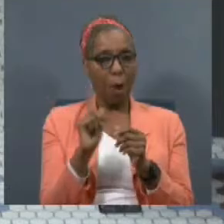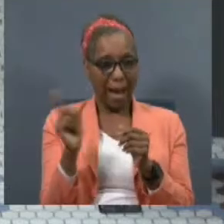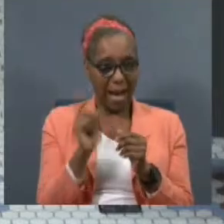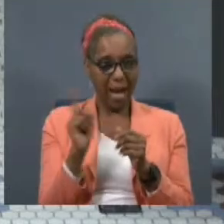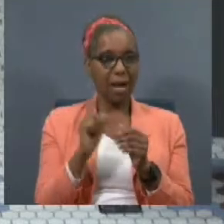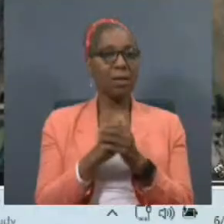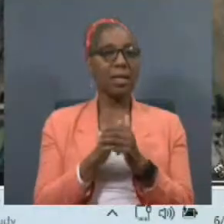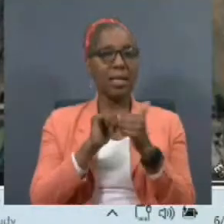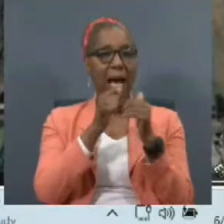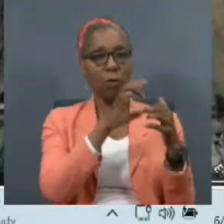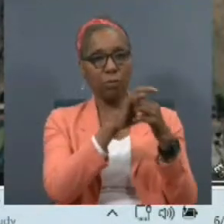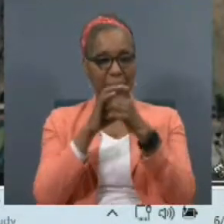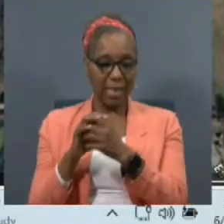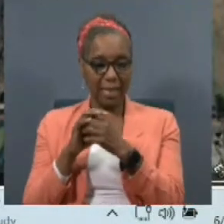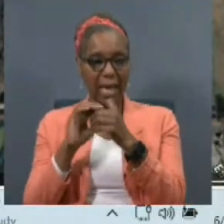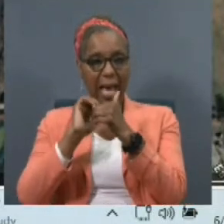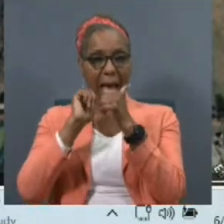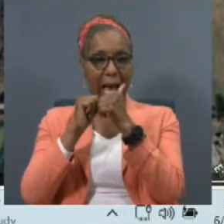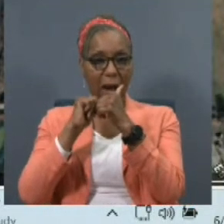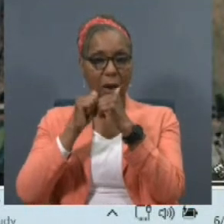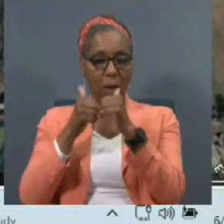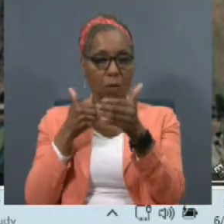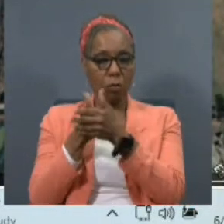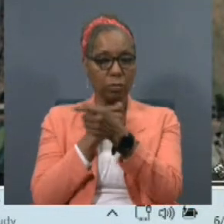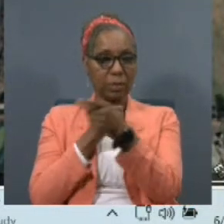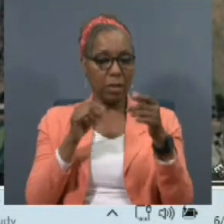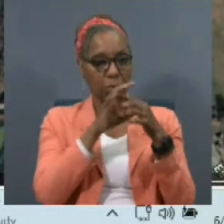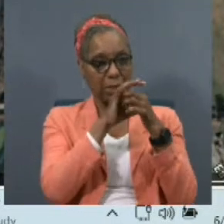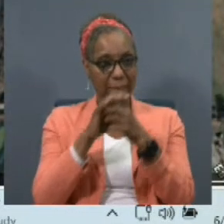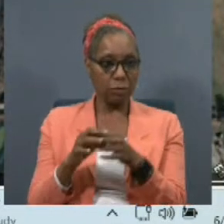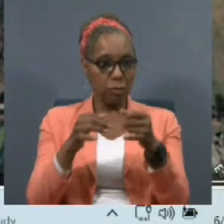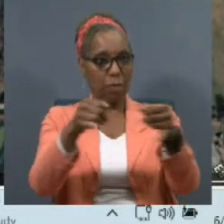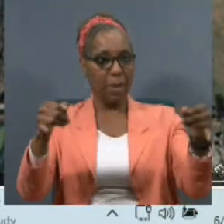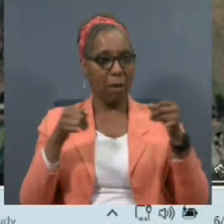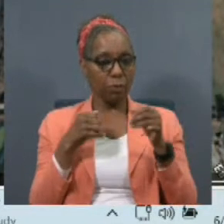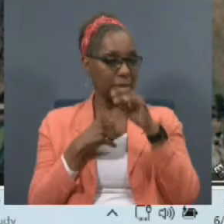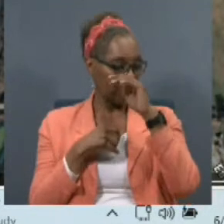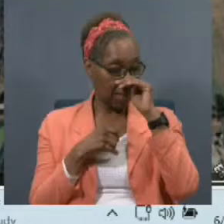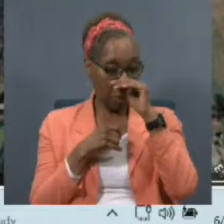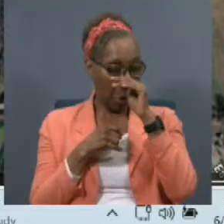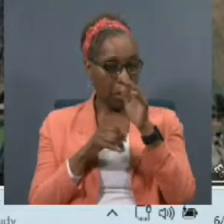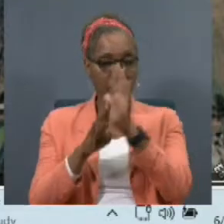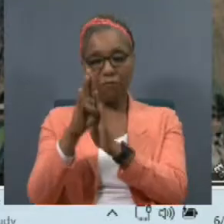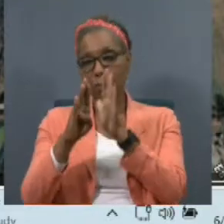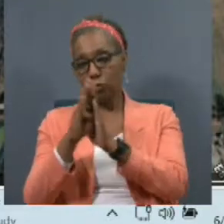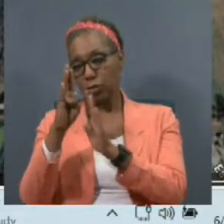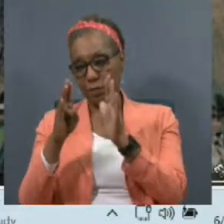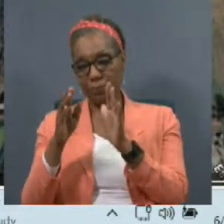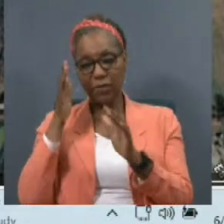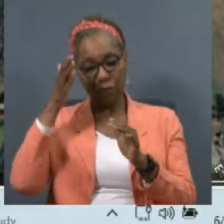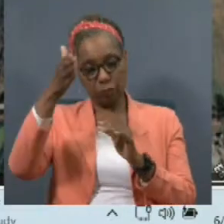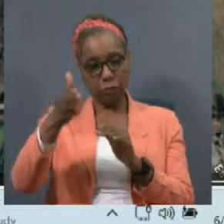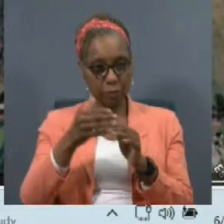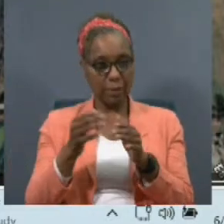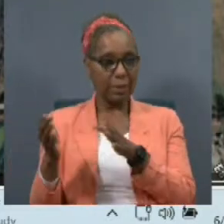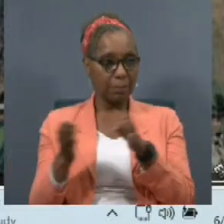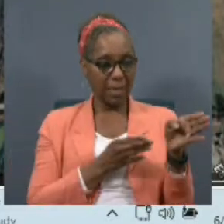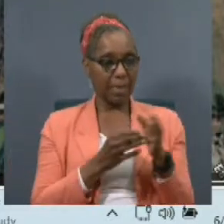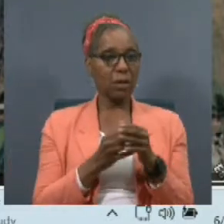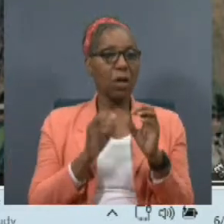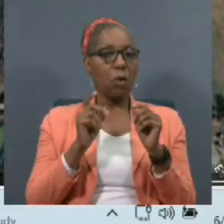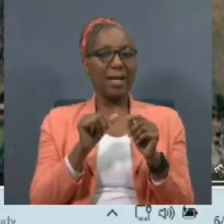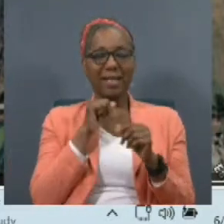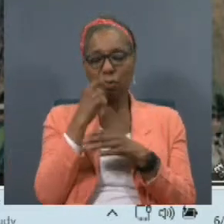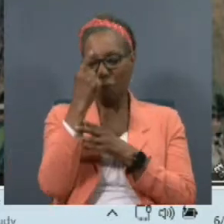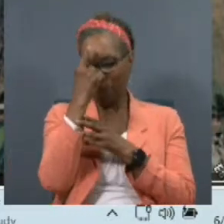and how it relates and how close they're located to the boundaries of the future developments, future planned developments. I